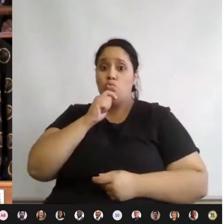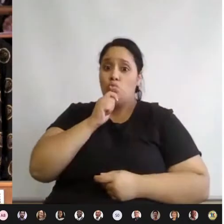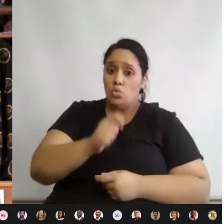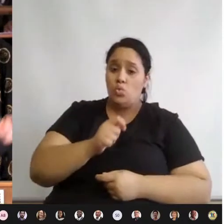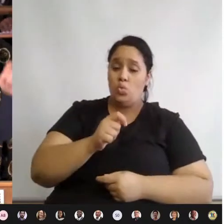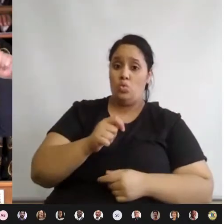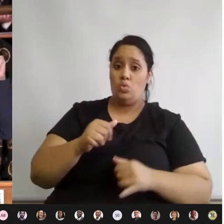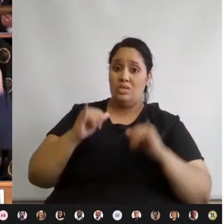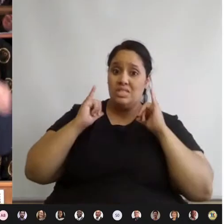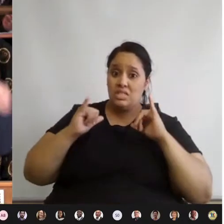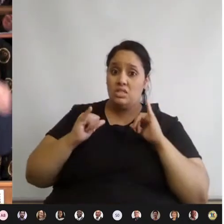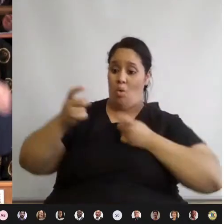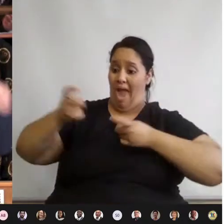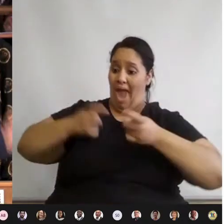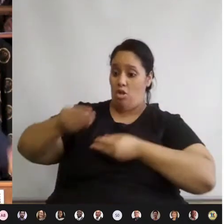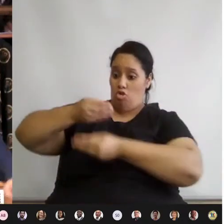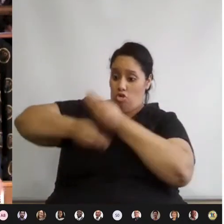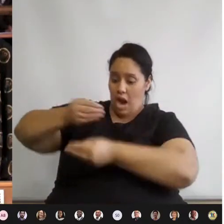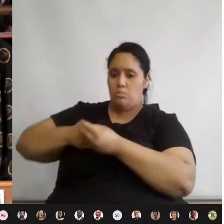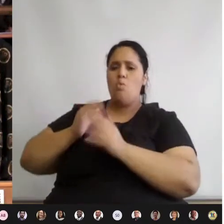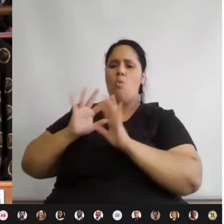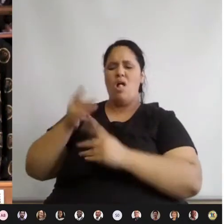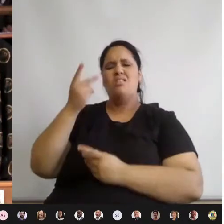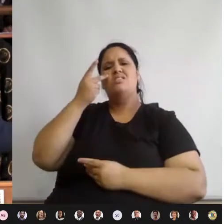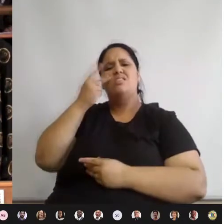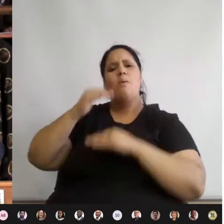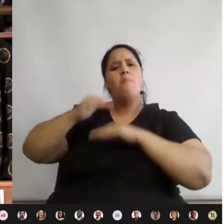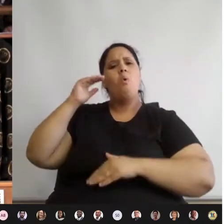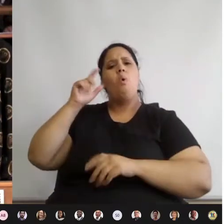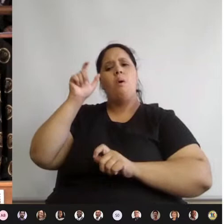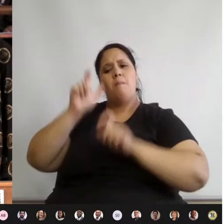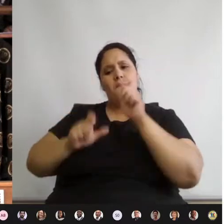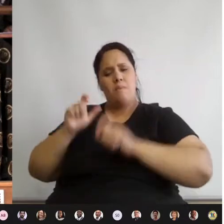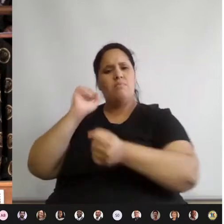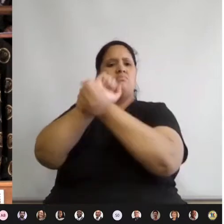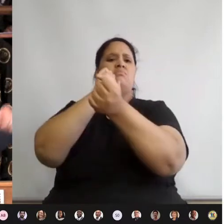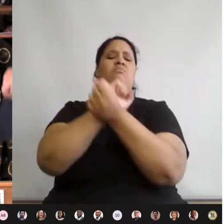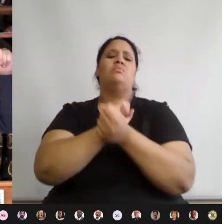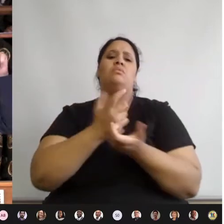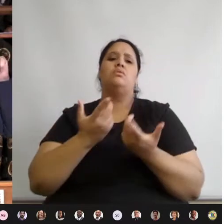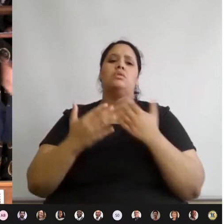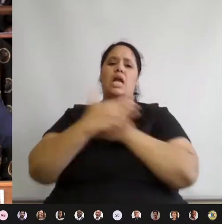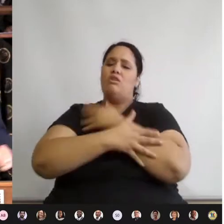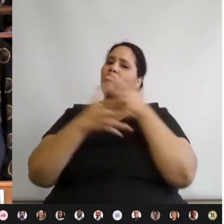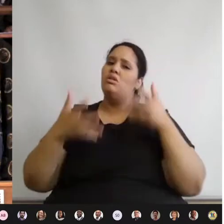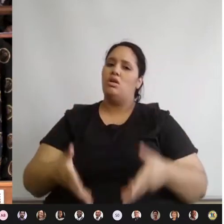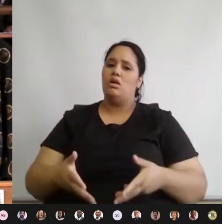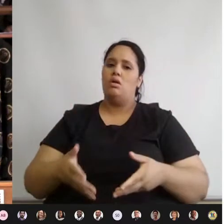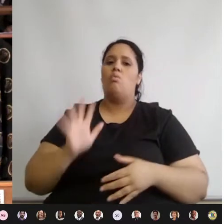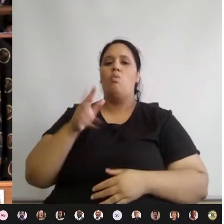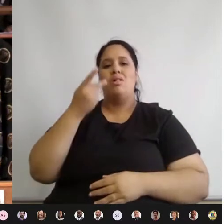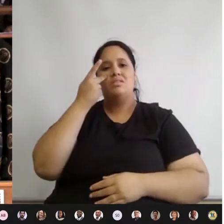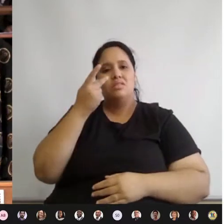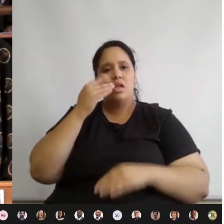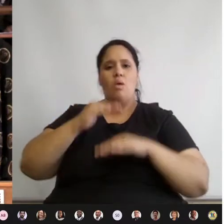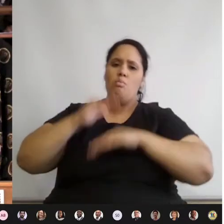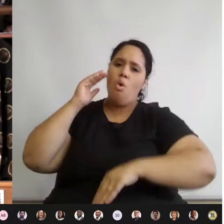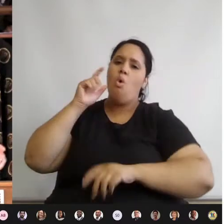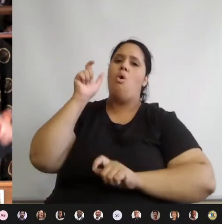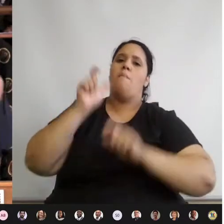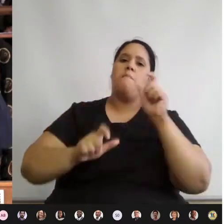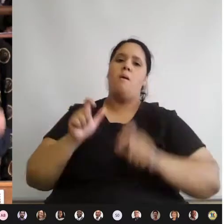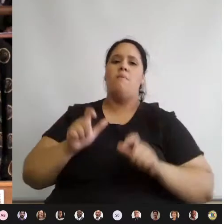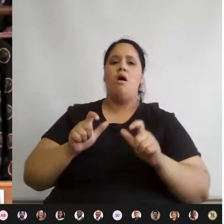with corruption, we would see many more people behind bars in this country. We would see many more people being